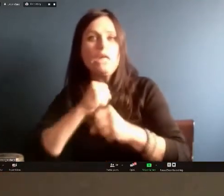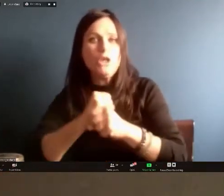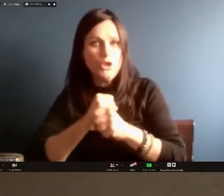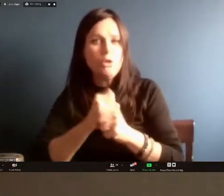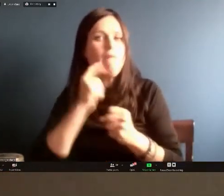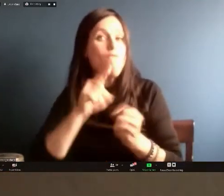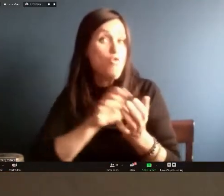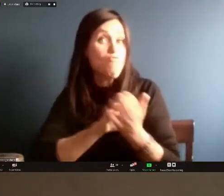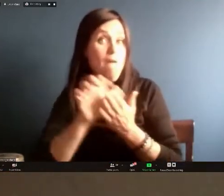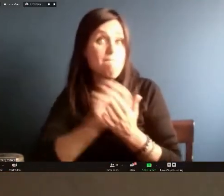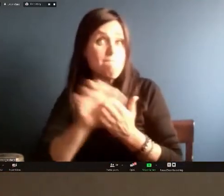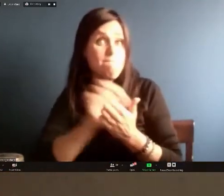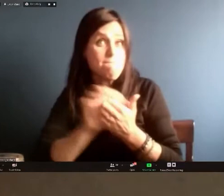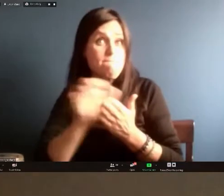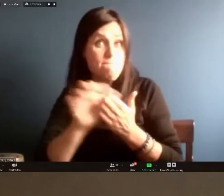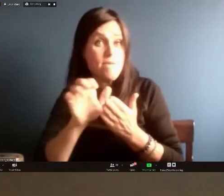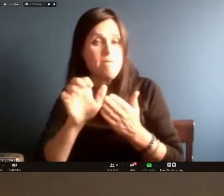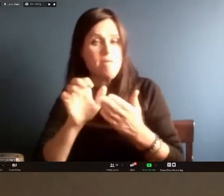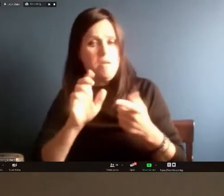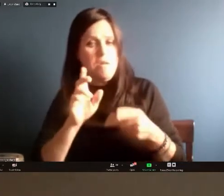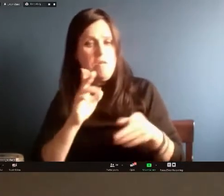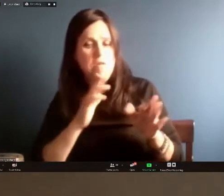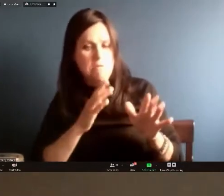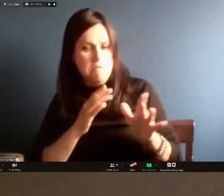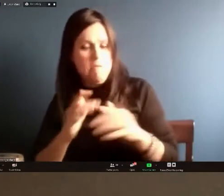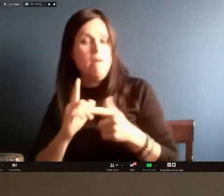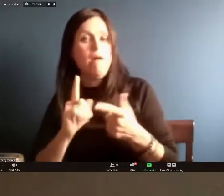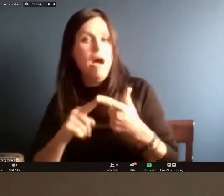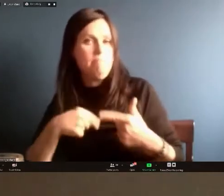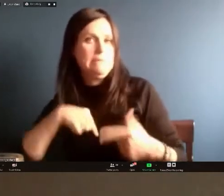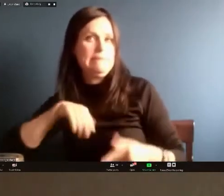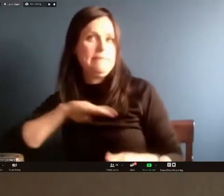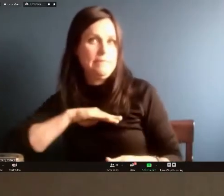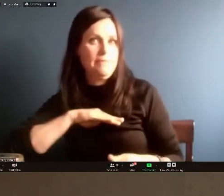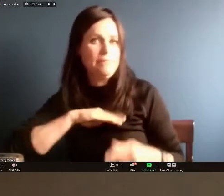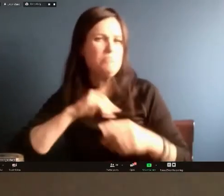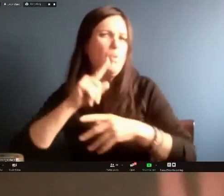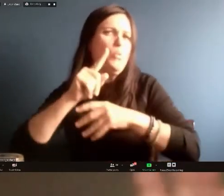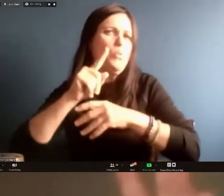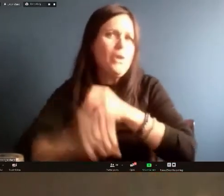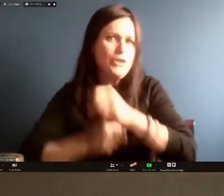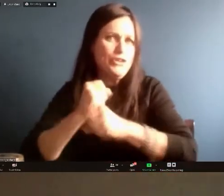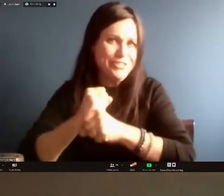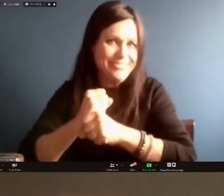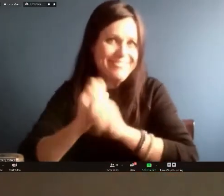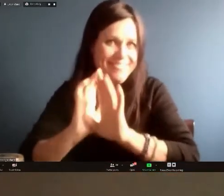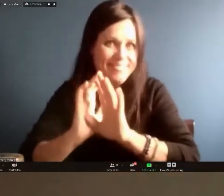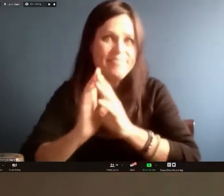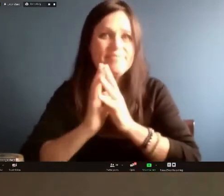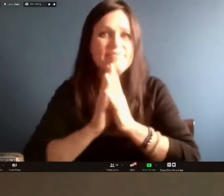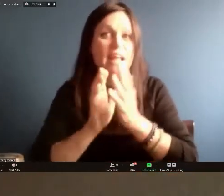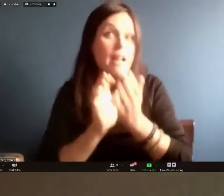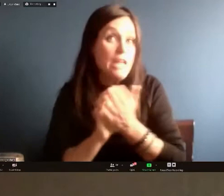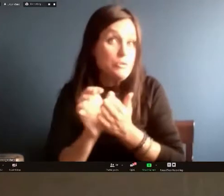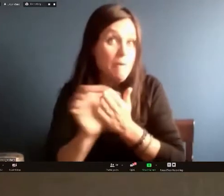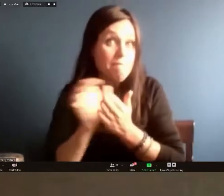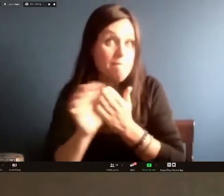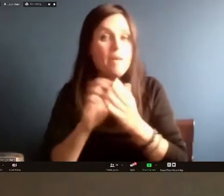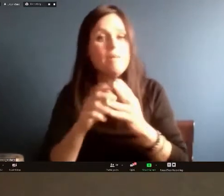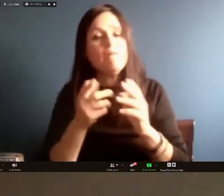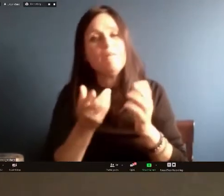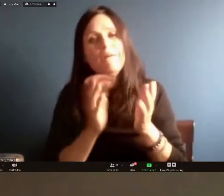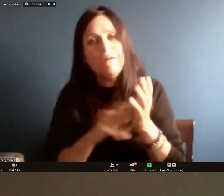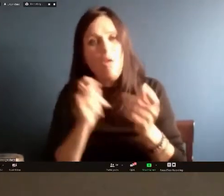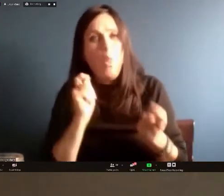that I'm happy about, that I'm happy with, I should say. So obviously that's a draft that I've done a lot of rewriting